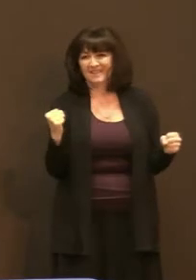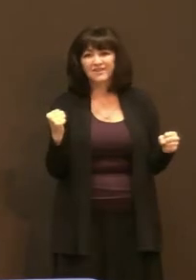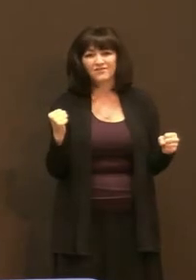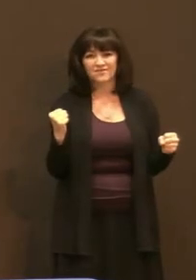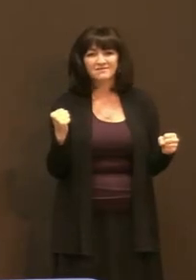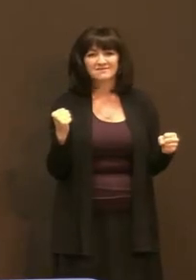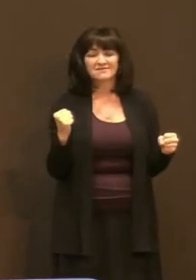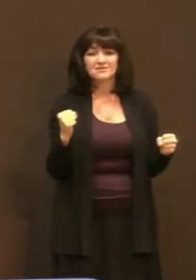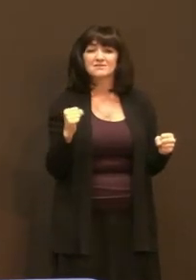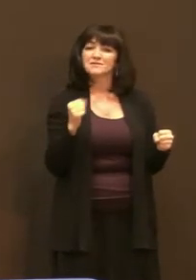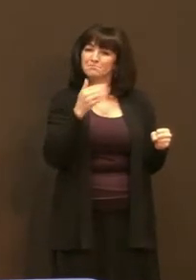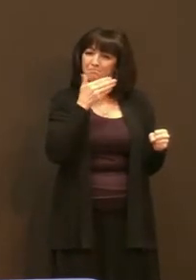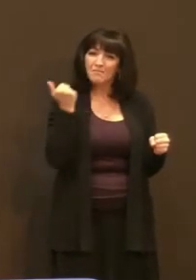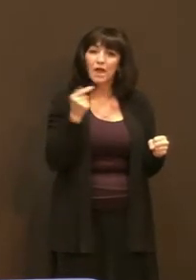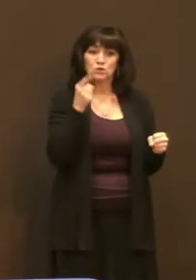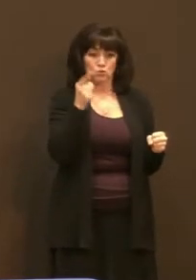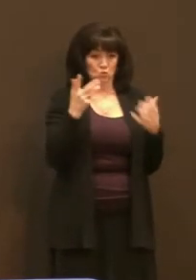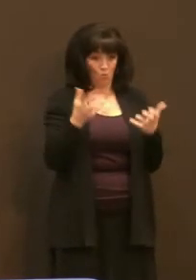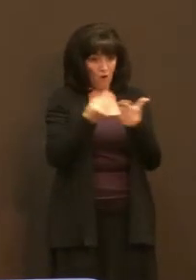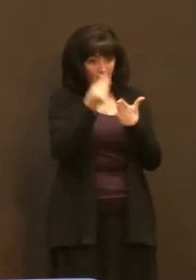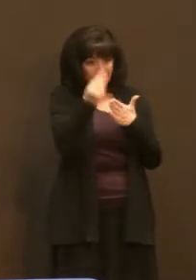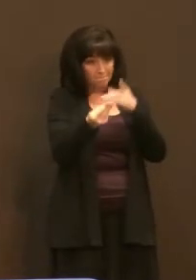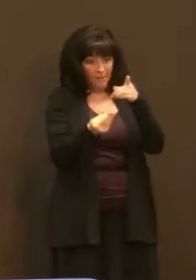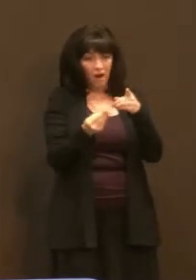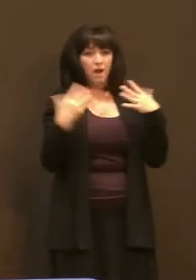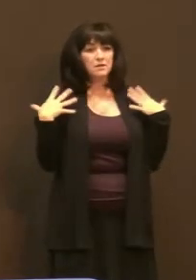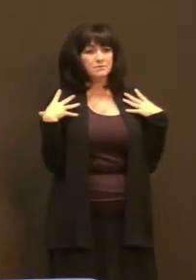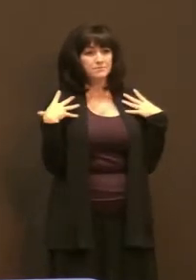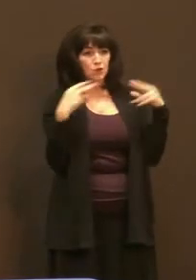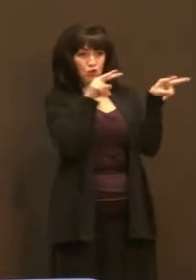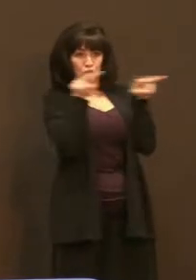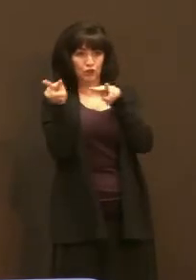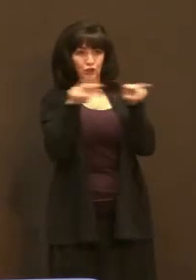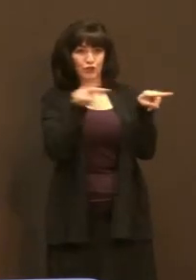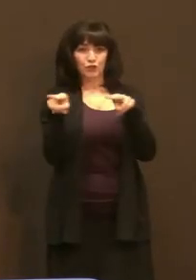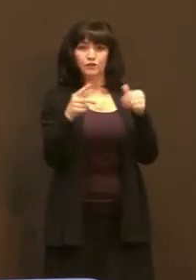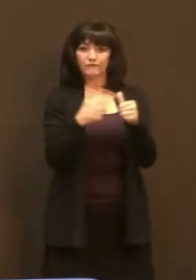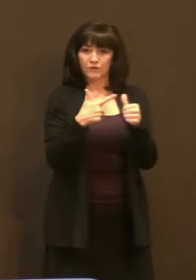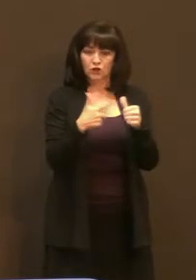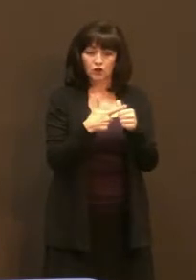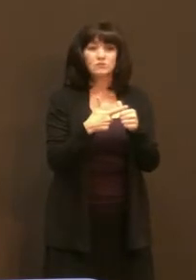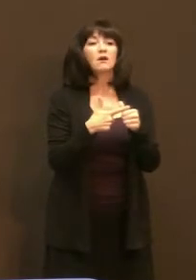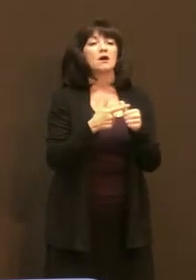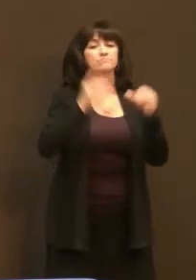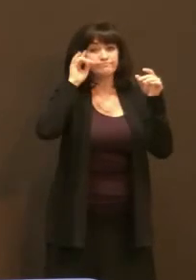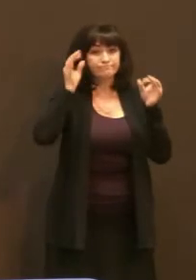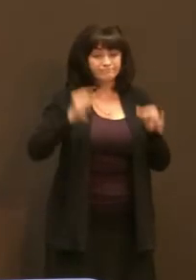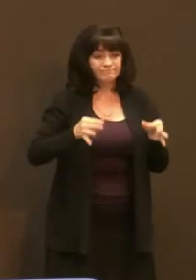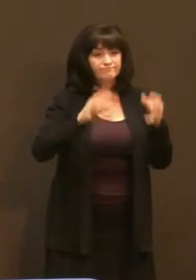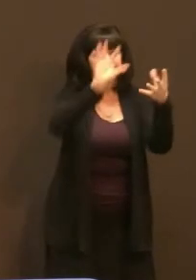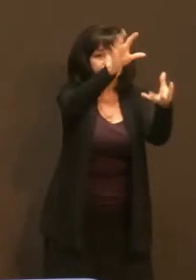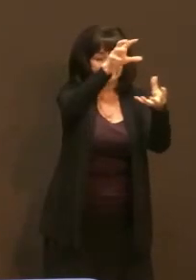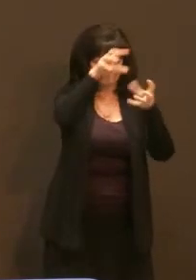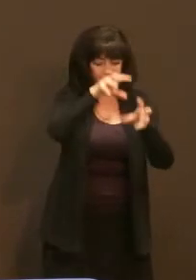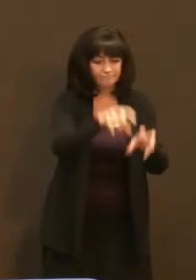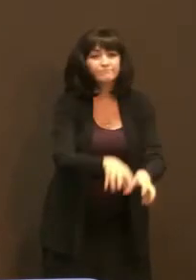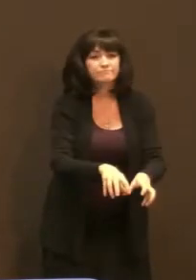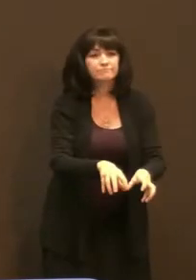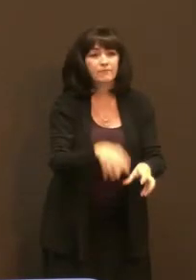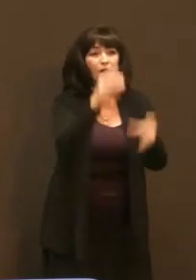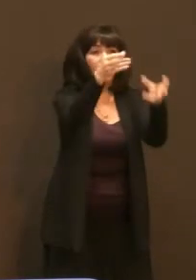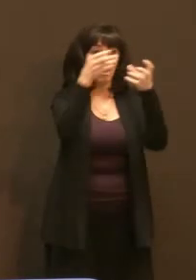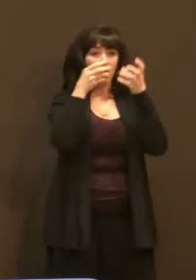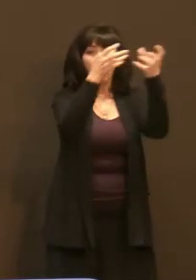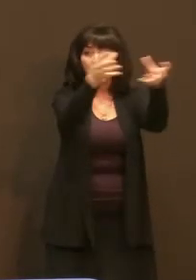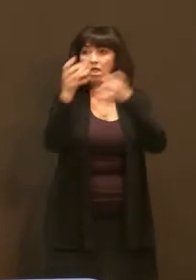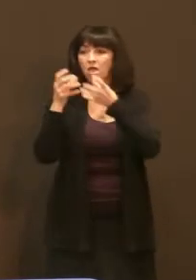cart and purchase. But it is important, as always, that you wash fruits and vegetables with water when you